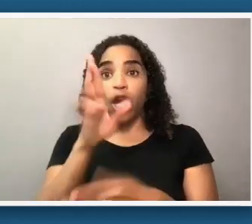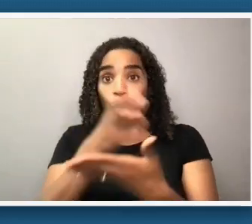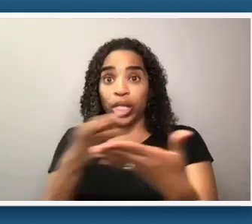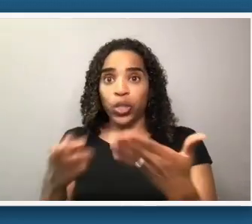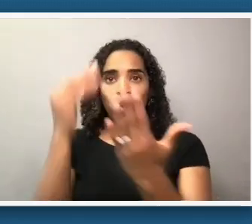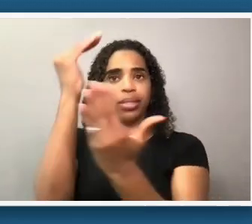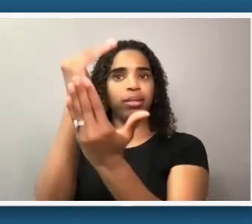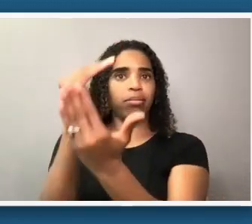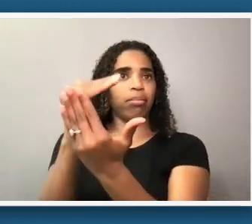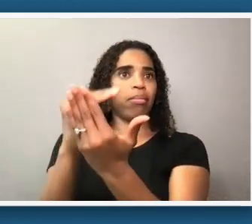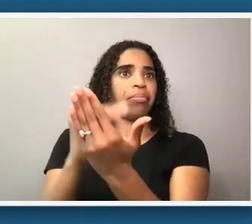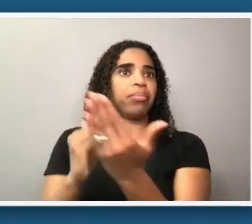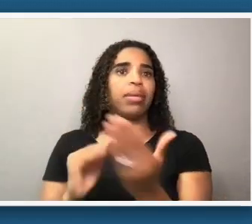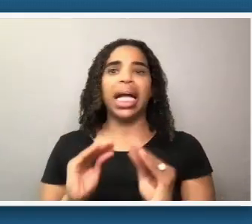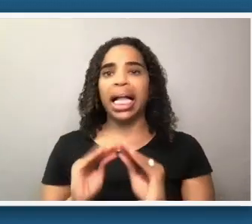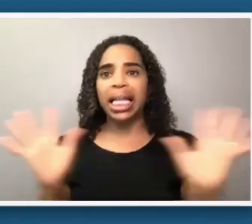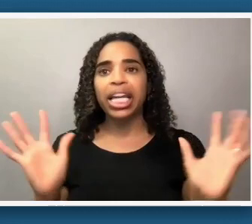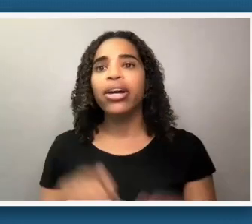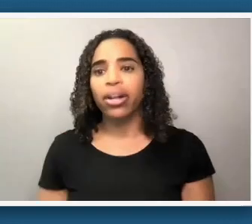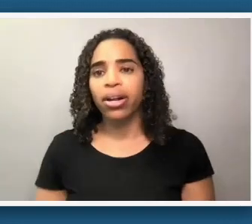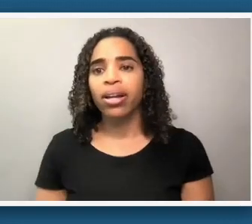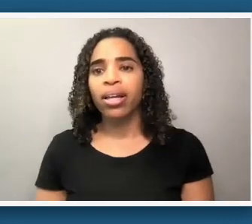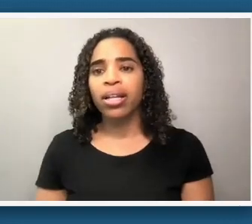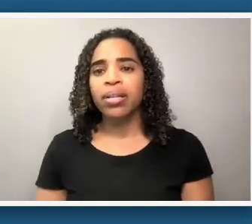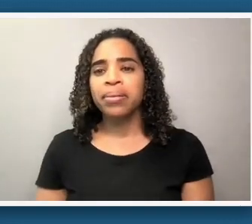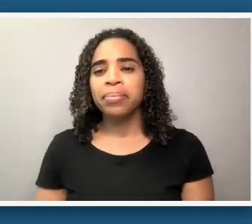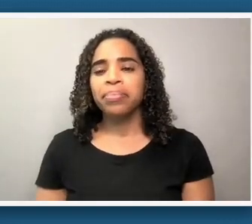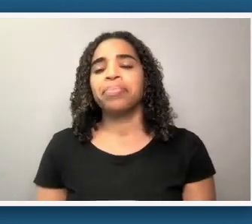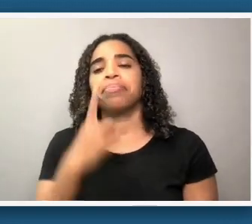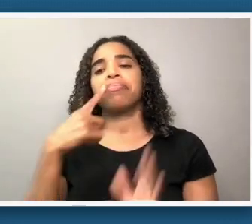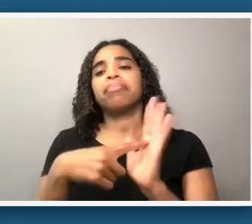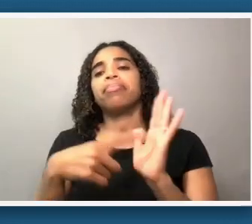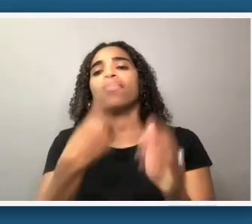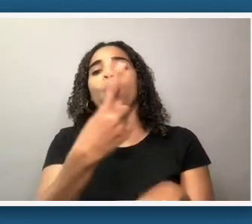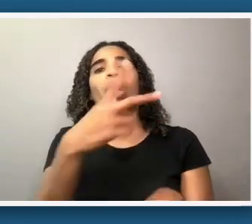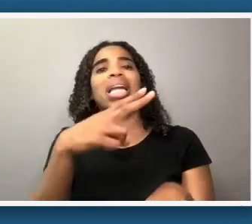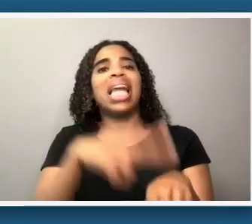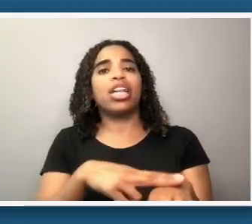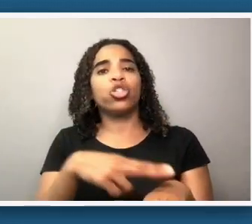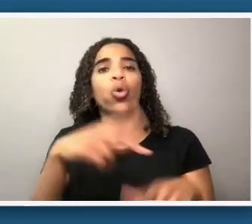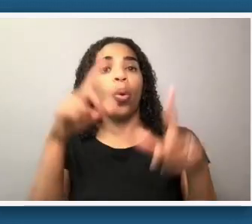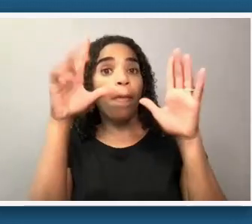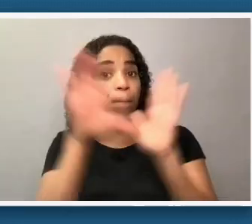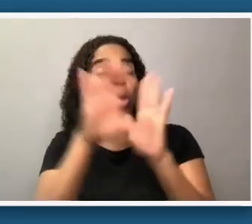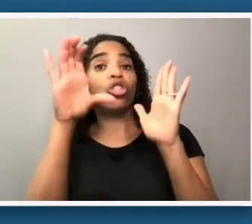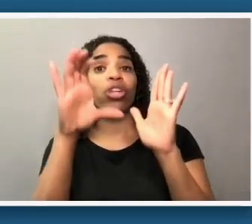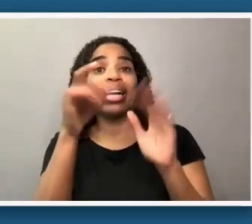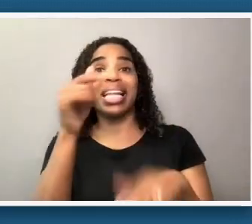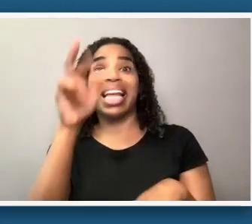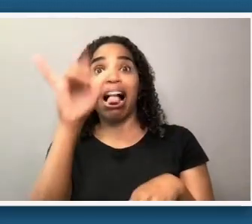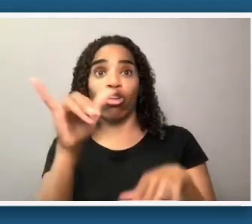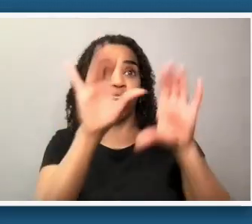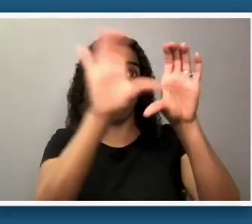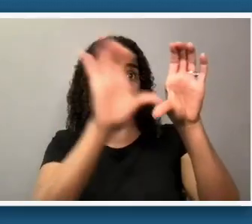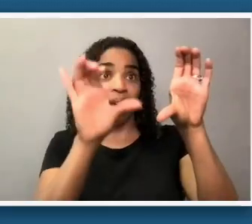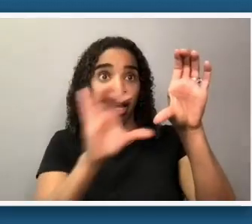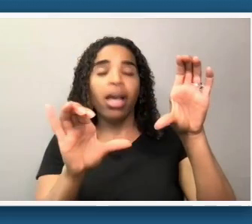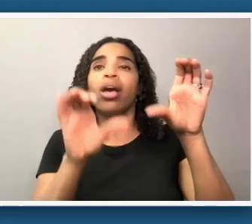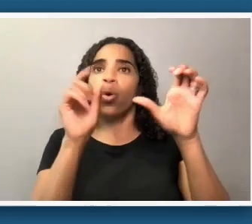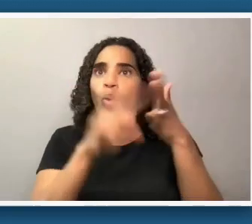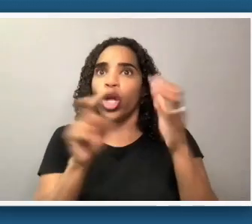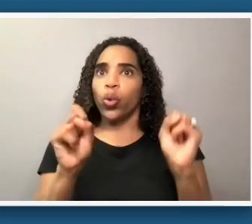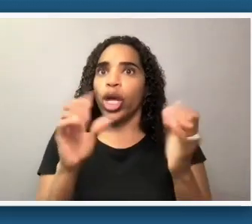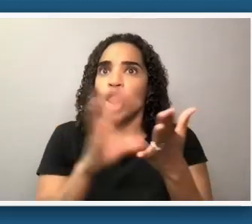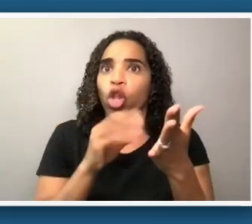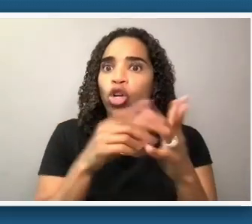out. I am thinking about a National Portrait Gallery collection about portraiture and what you can learn from that.